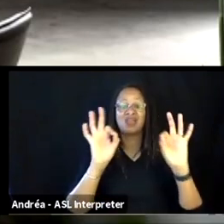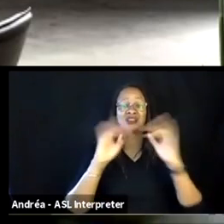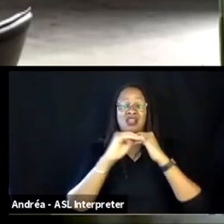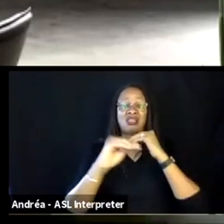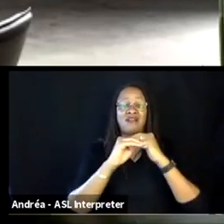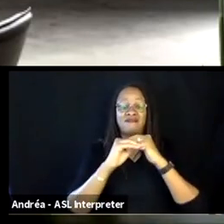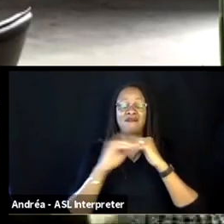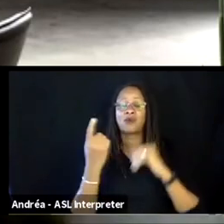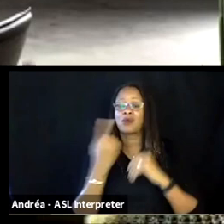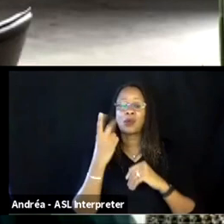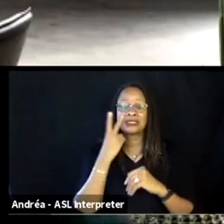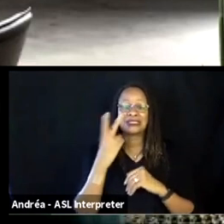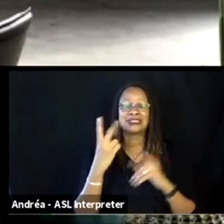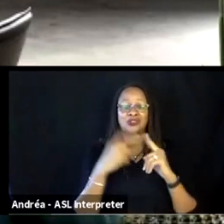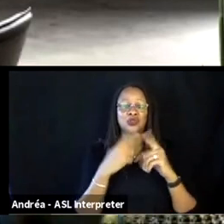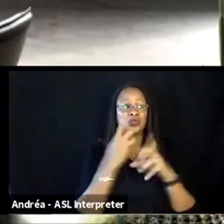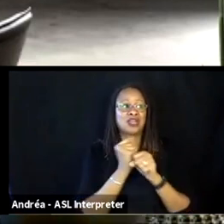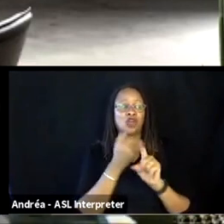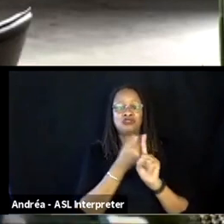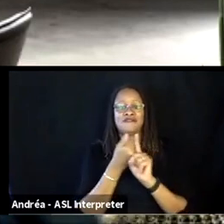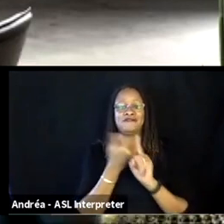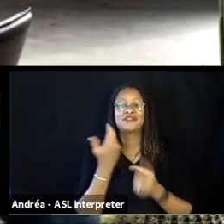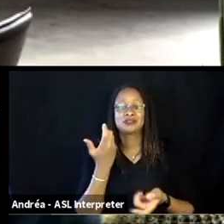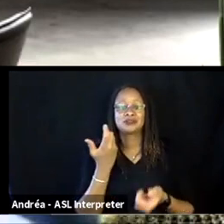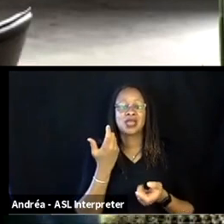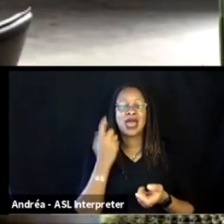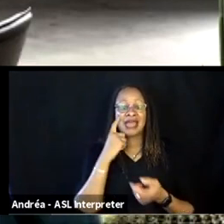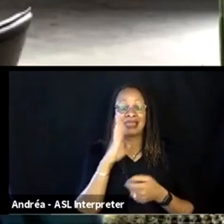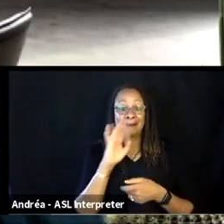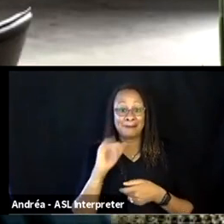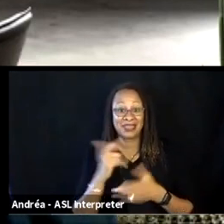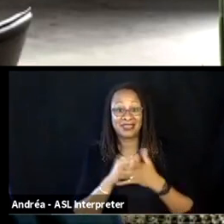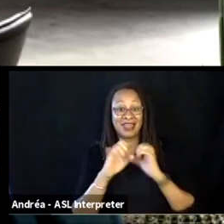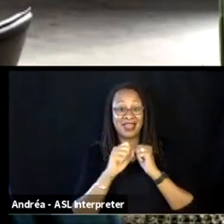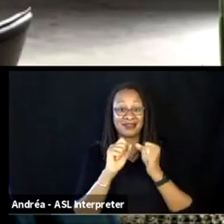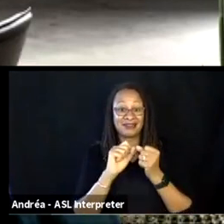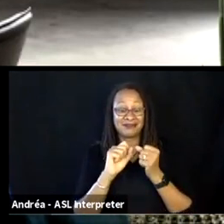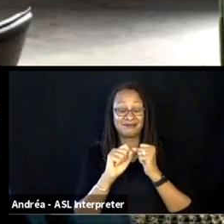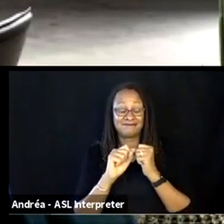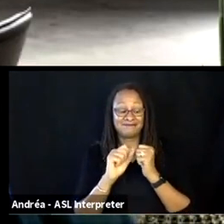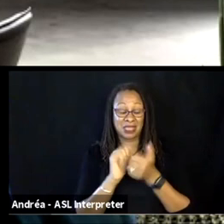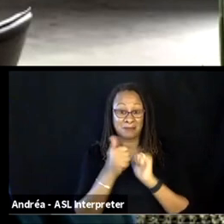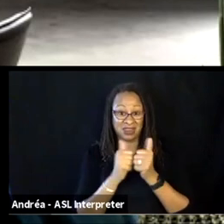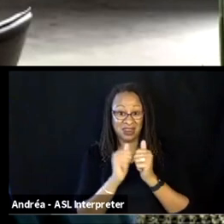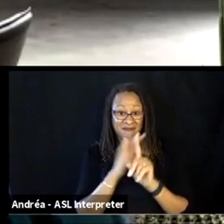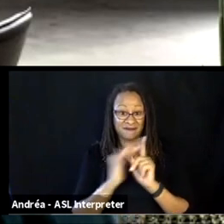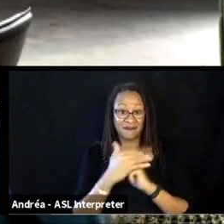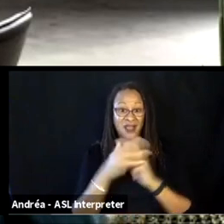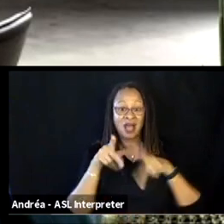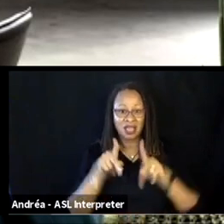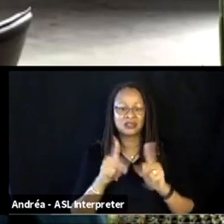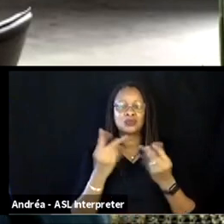we only seek to achieve ourselves. And I think being in that competitive environment allows us to compare and